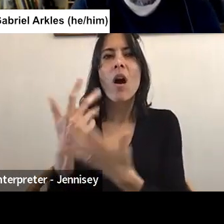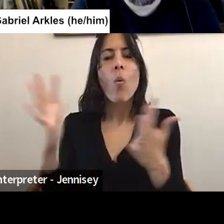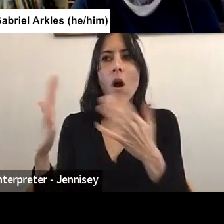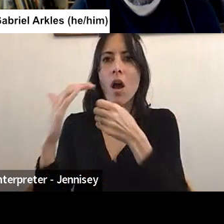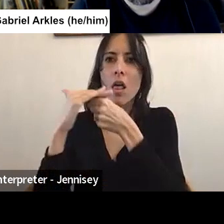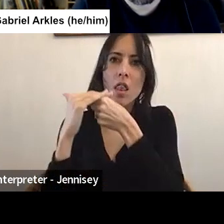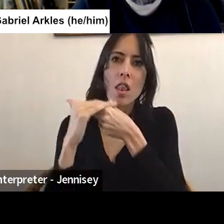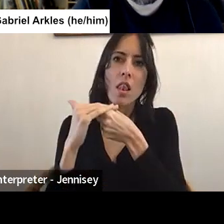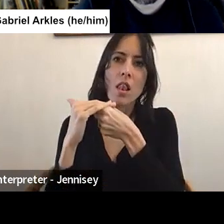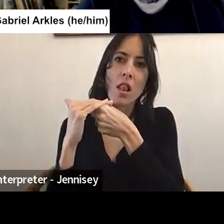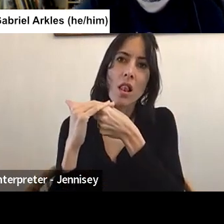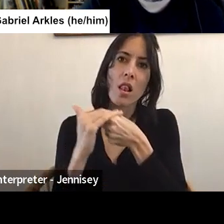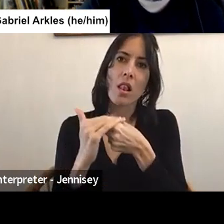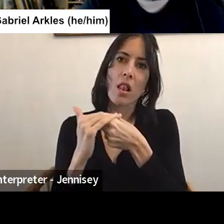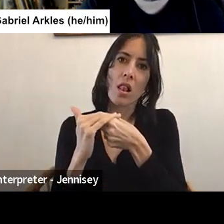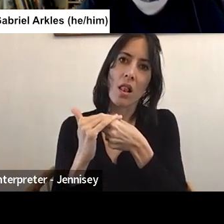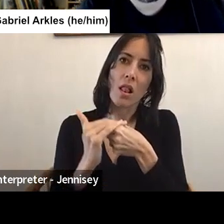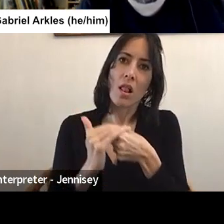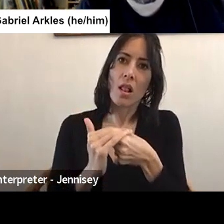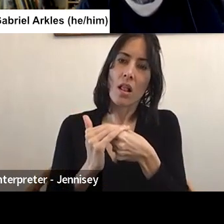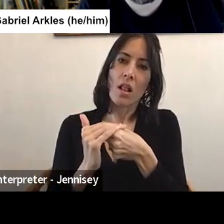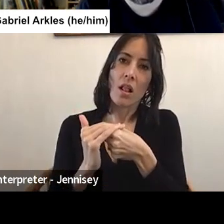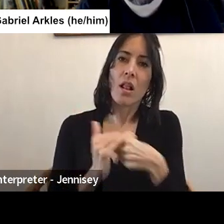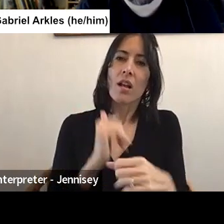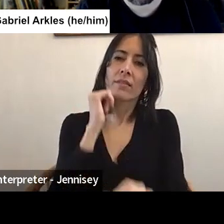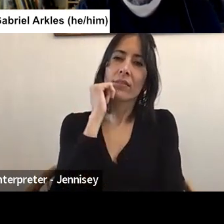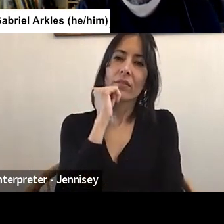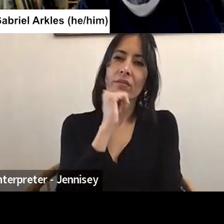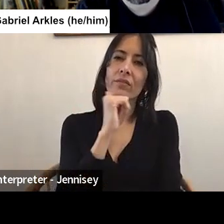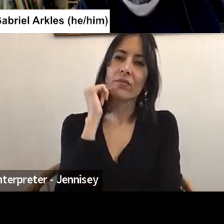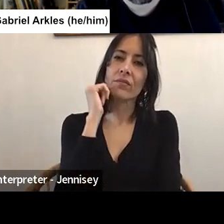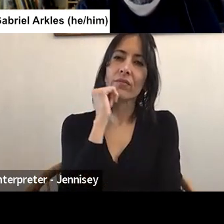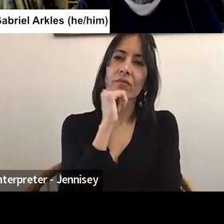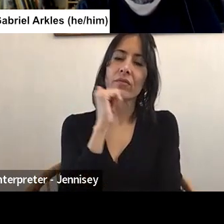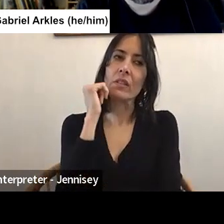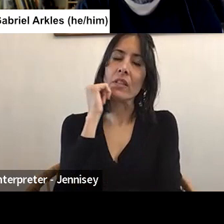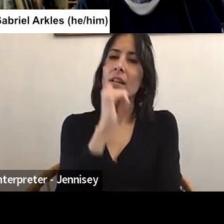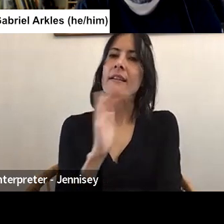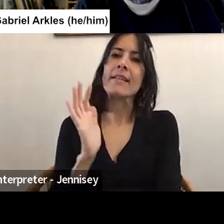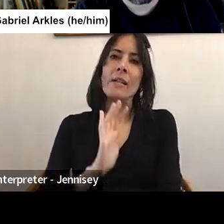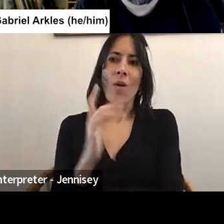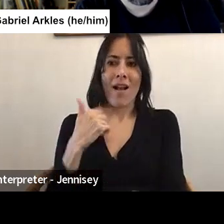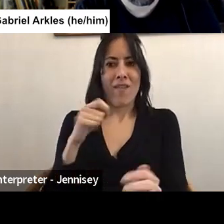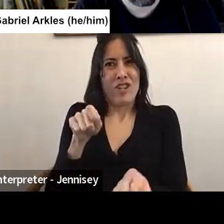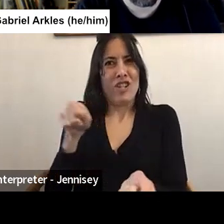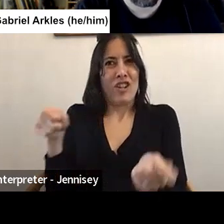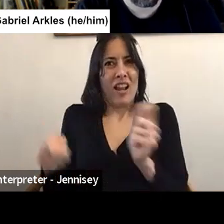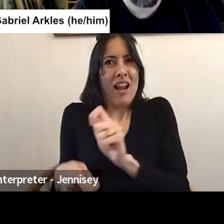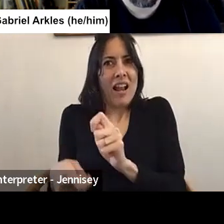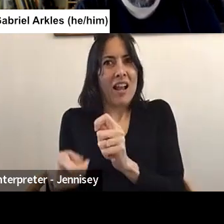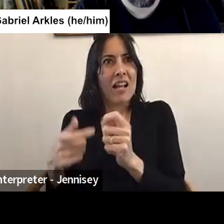day after day after day. To me, changing those conditions as we work to free people is a part of prison